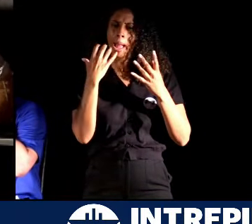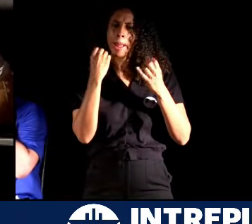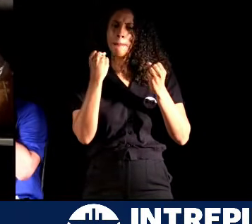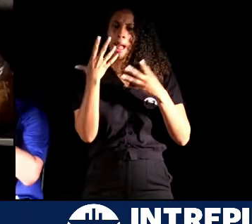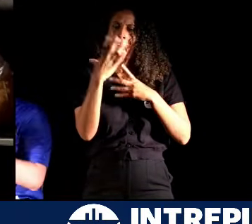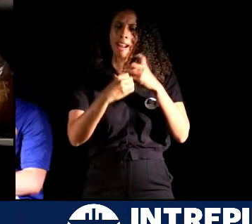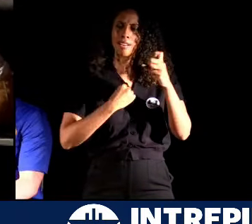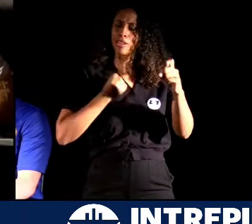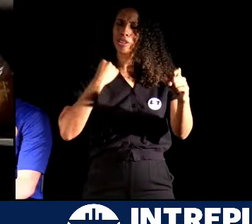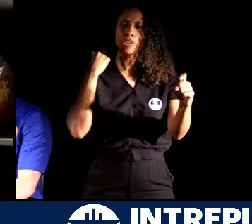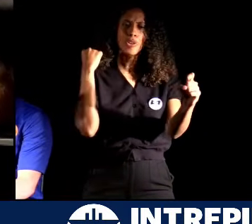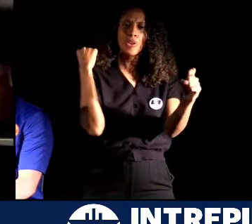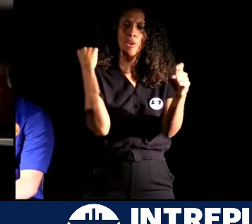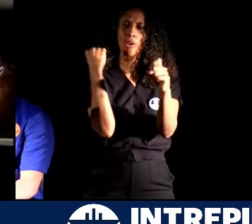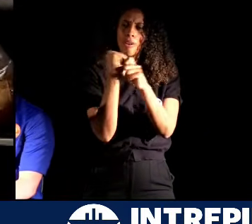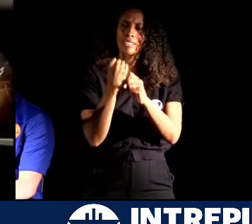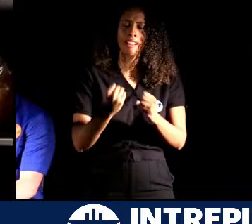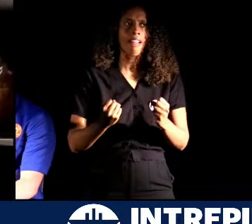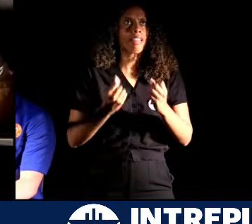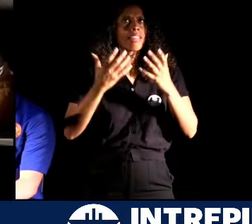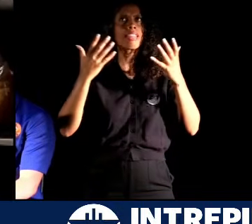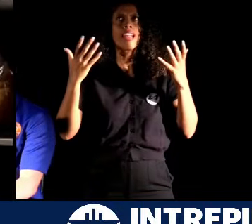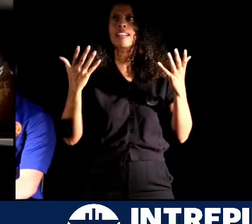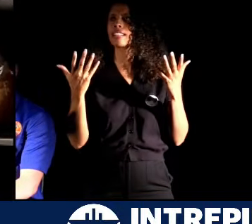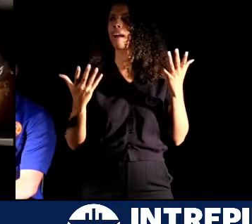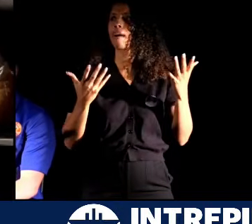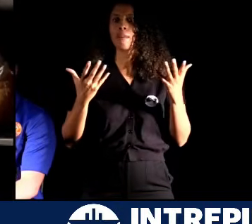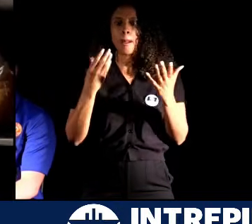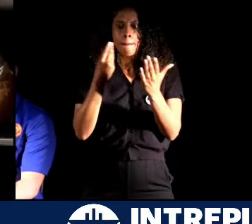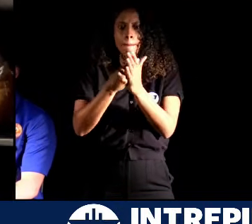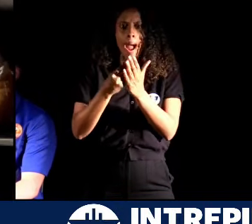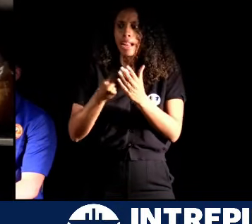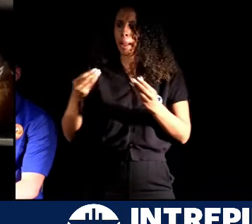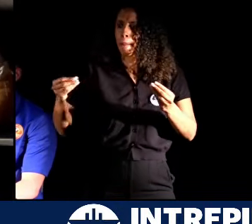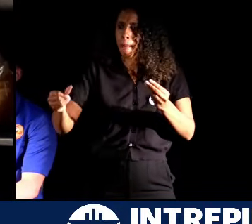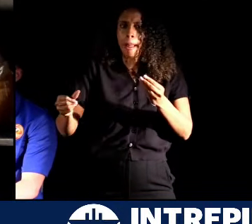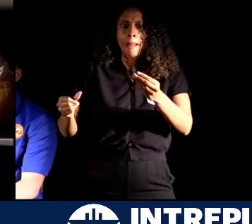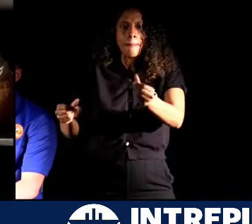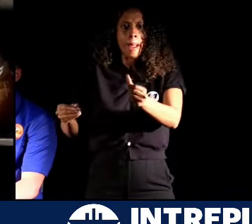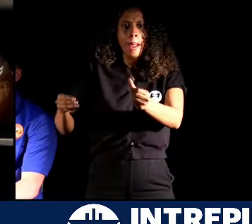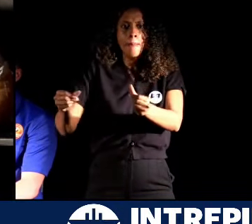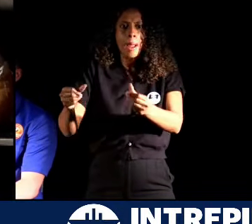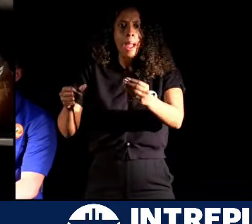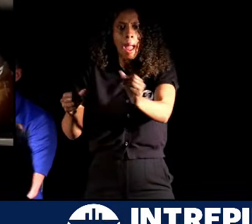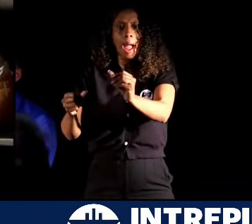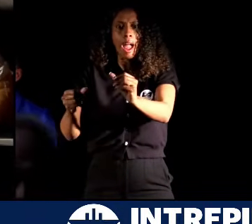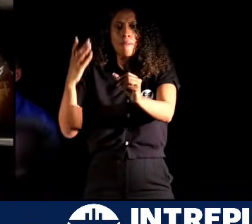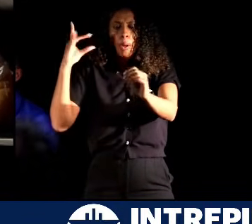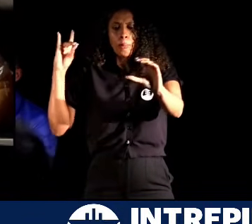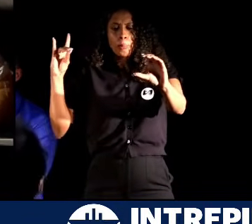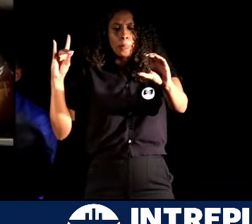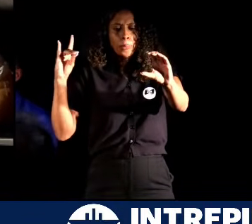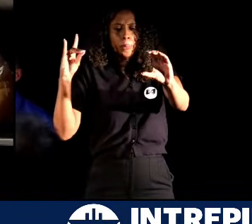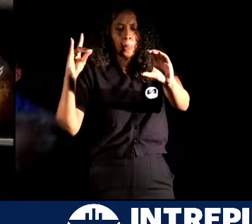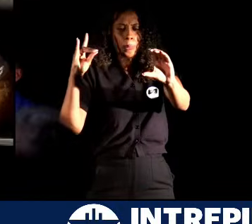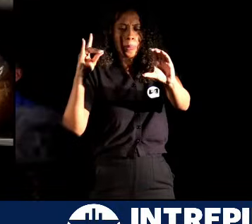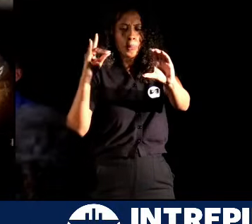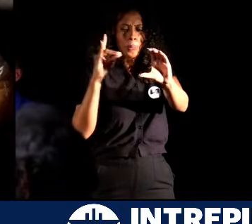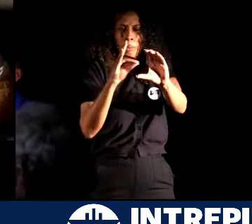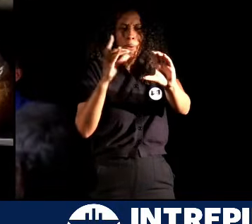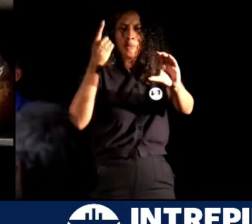decades and a lot of money you spend to go so close to the sun? Why is that?